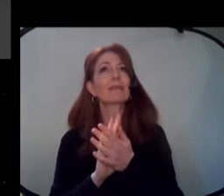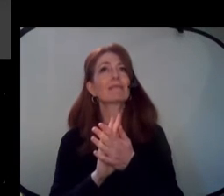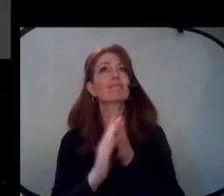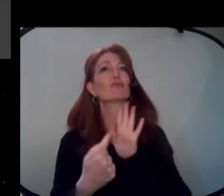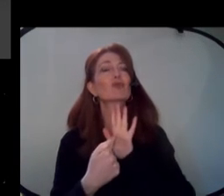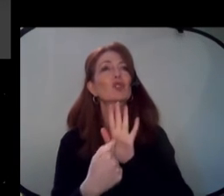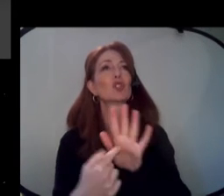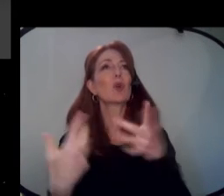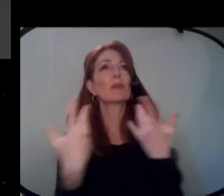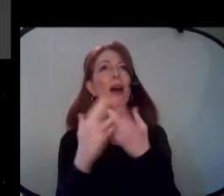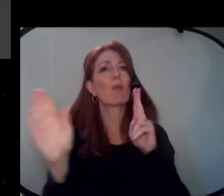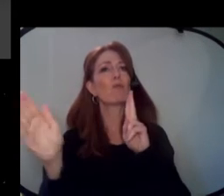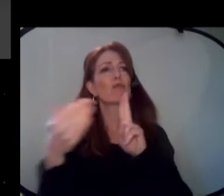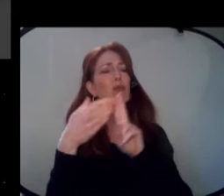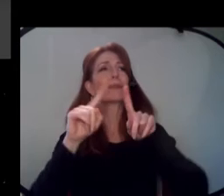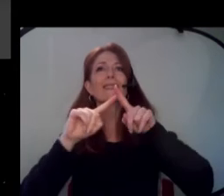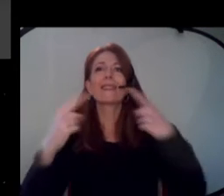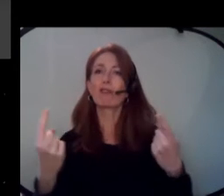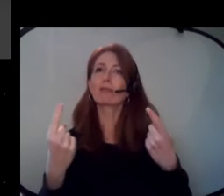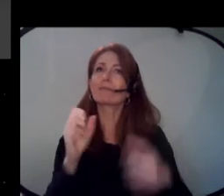And that's what makes her such an exciting artist.